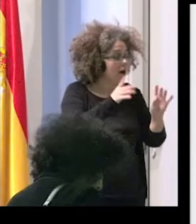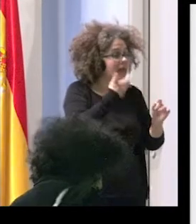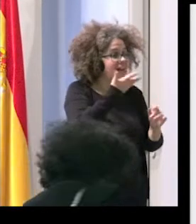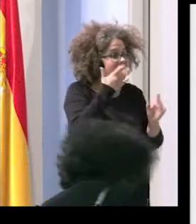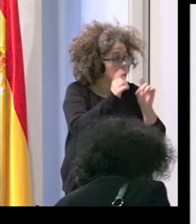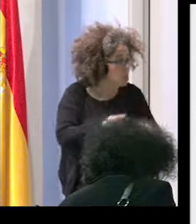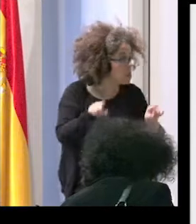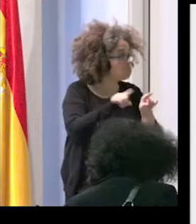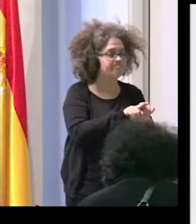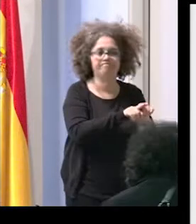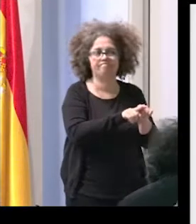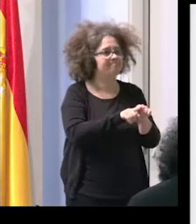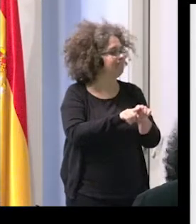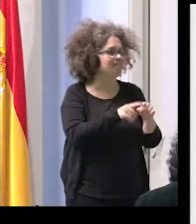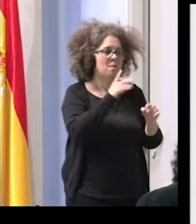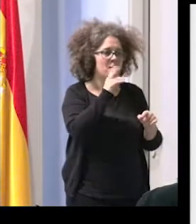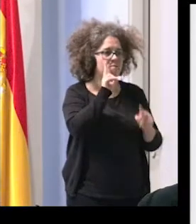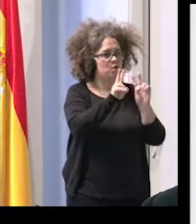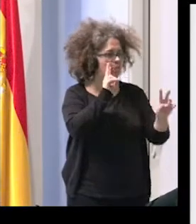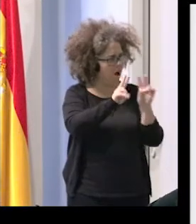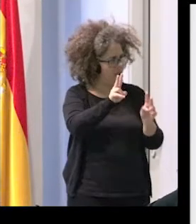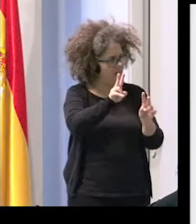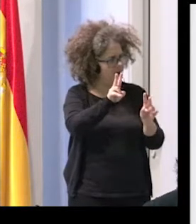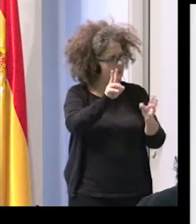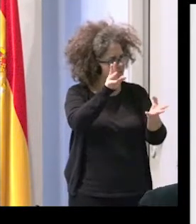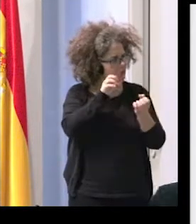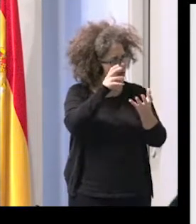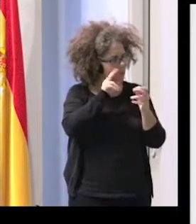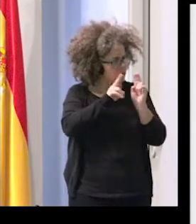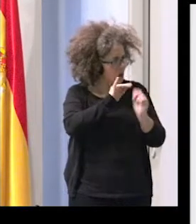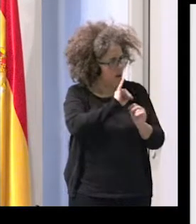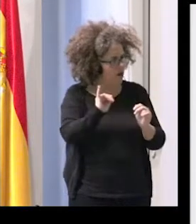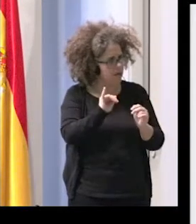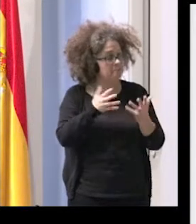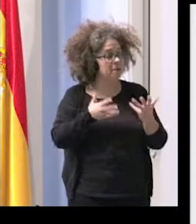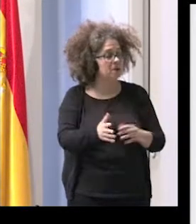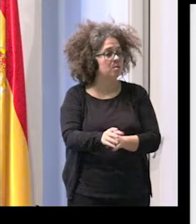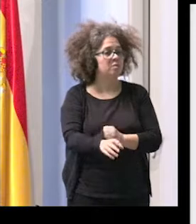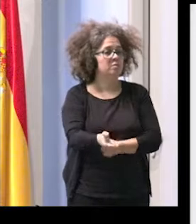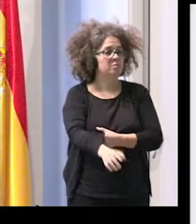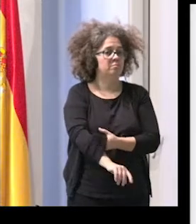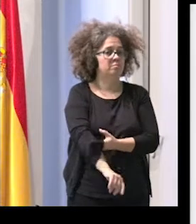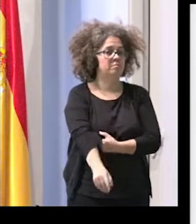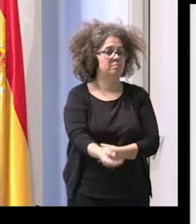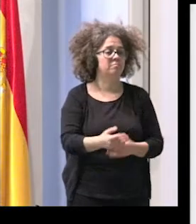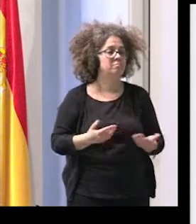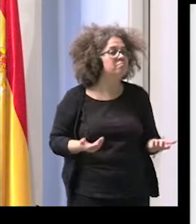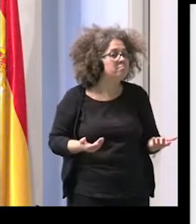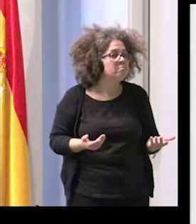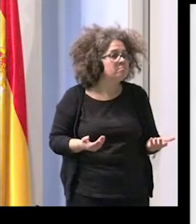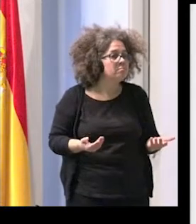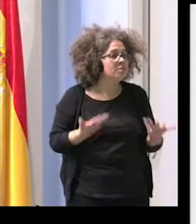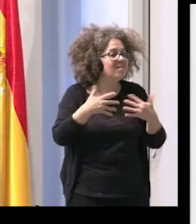visually, but it's because to combine those two, they're not completely integrating between the 2